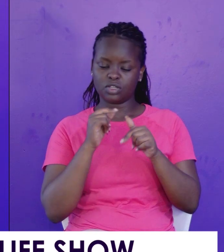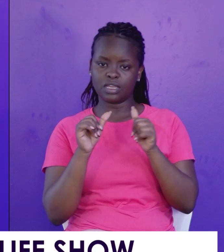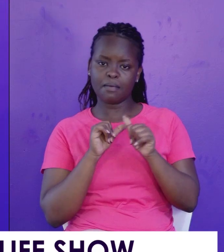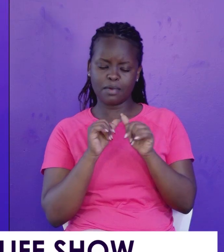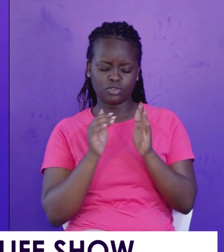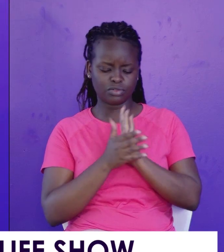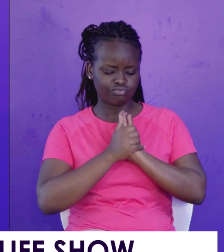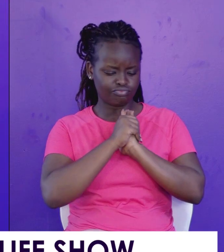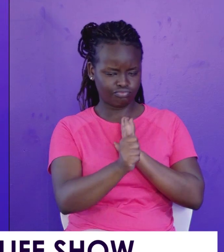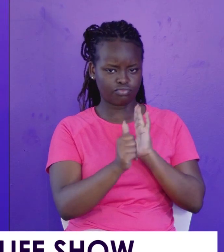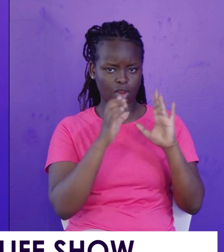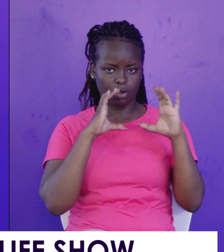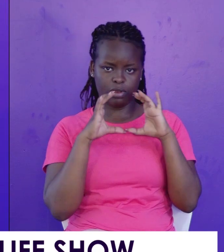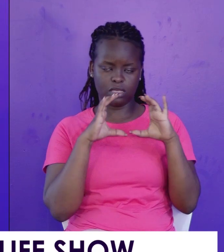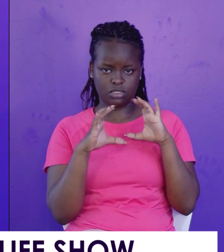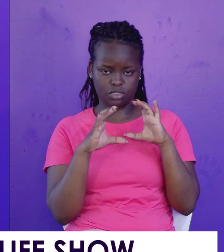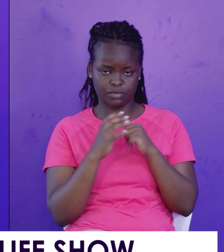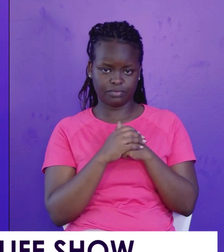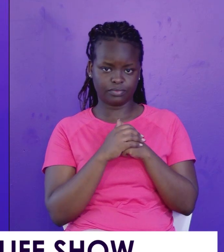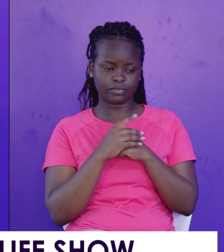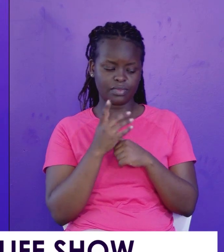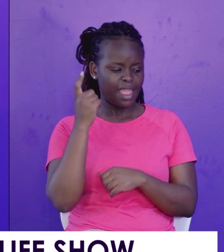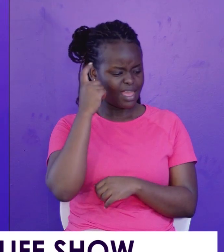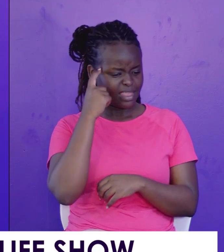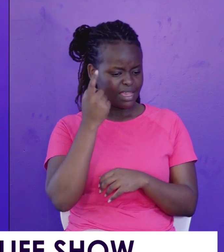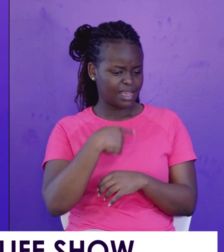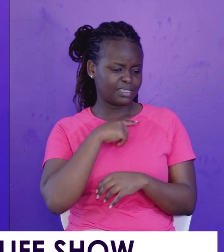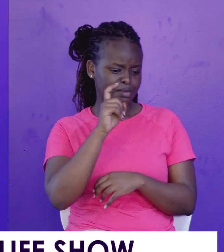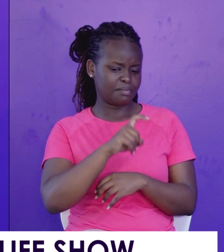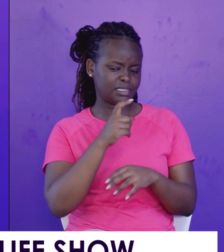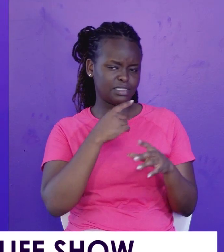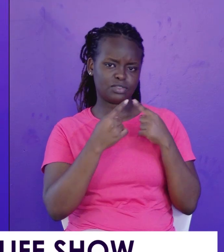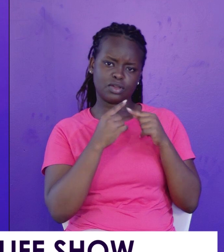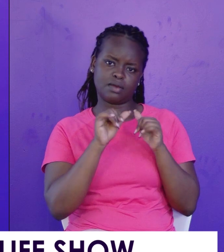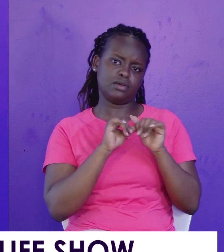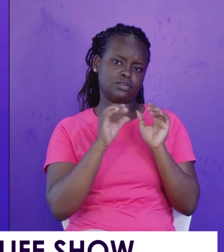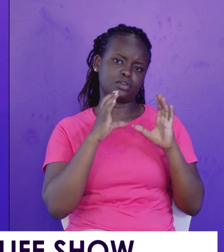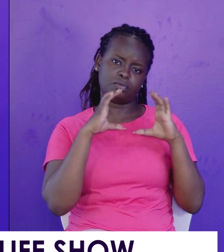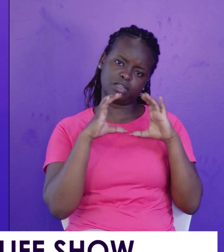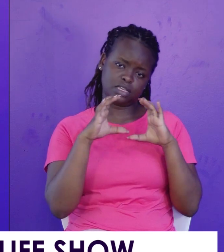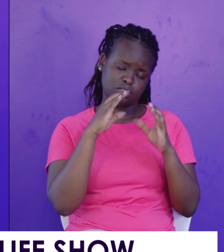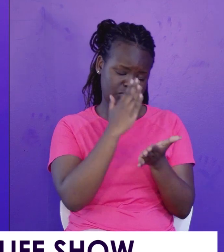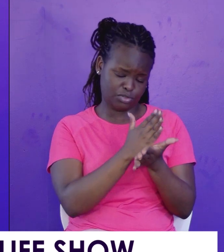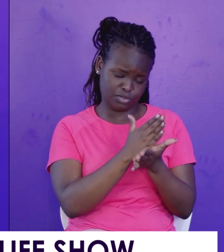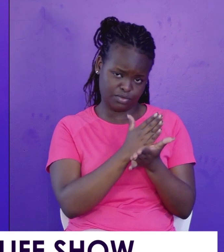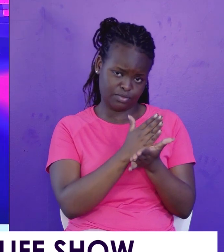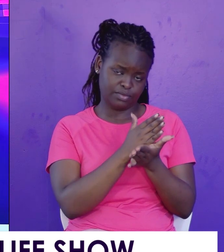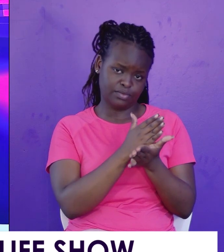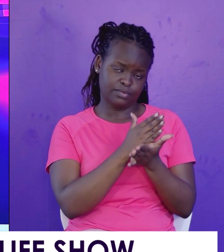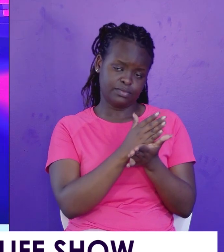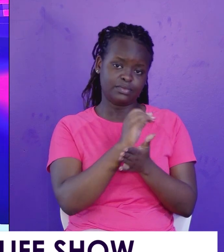it? Effective communication. I think we reach a point where we need to talk about communication. Don't you think, Nicholas?